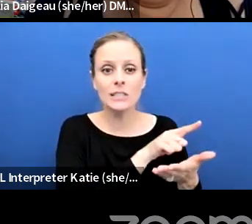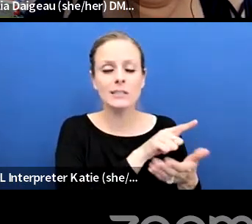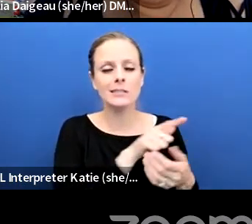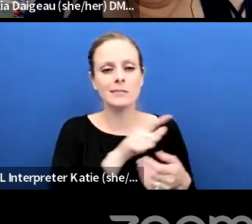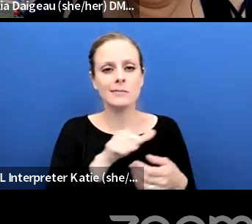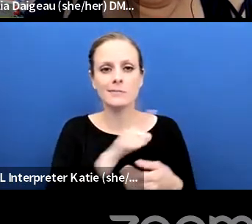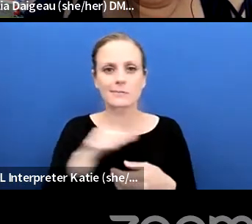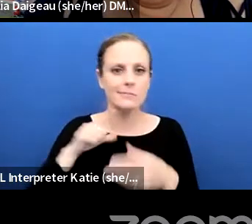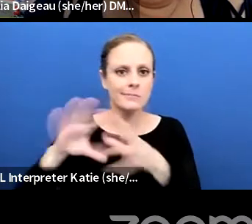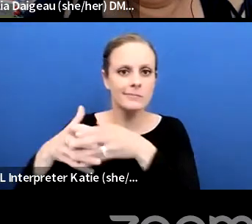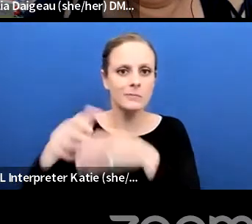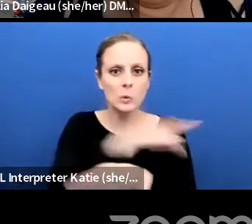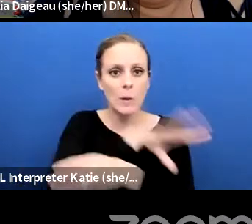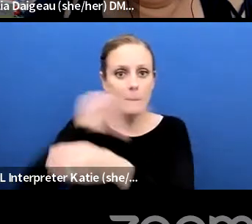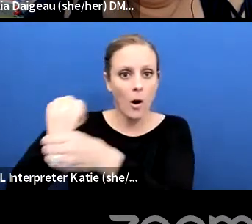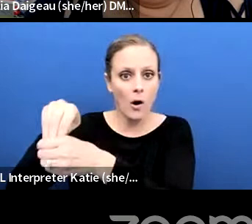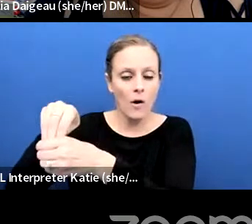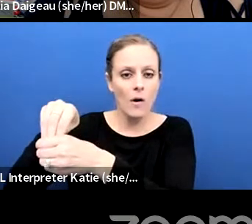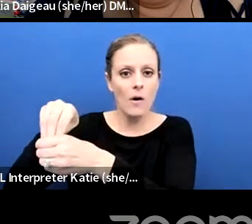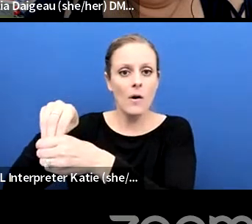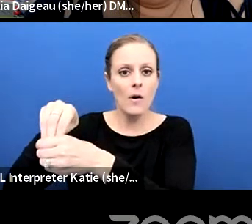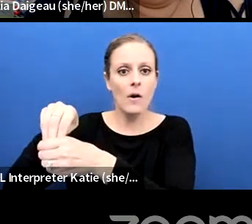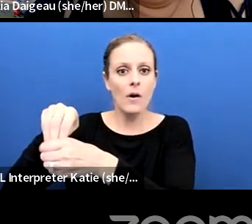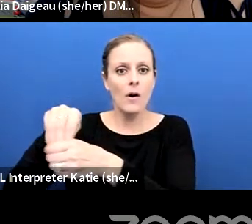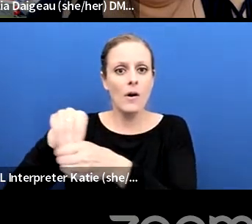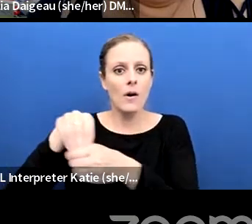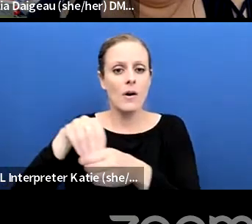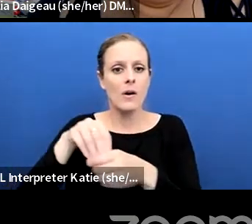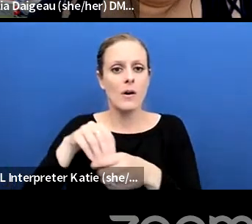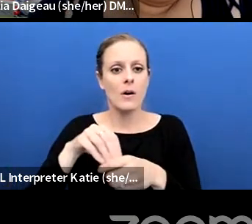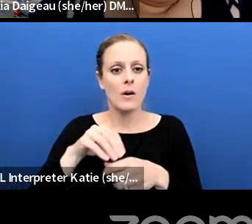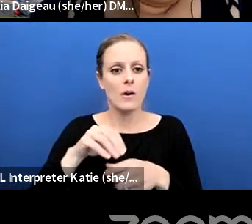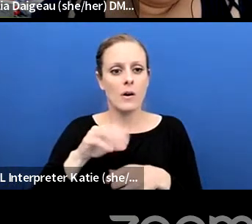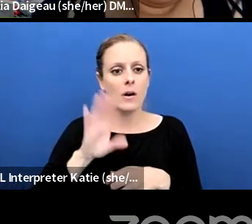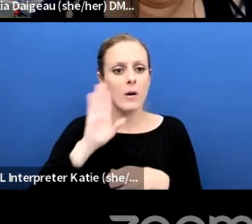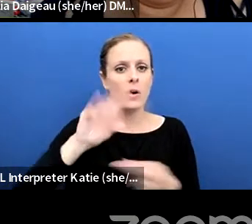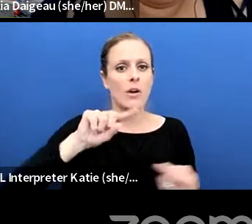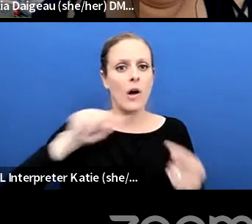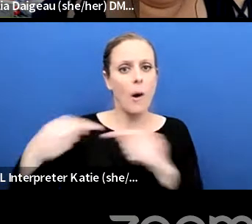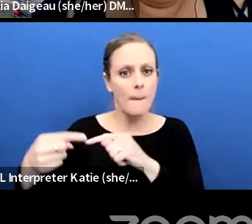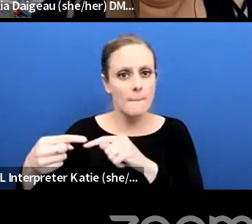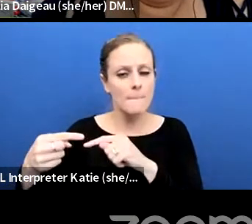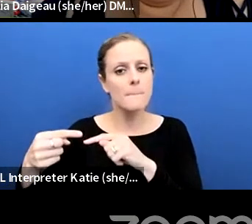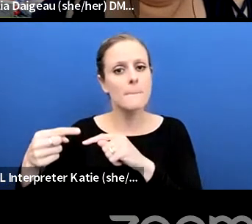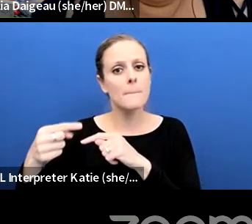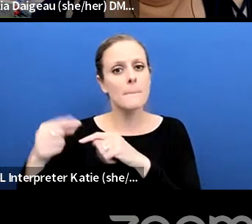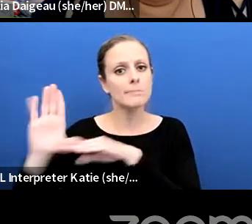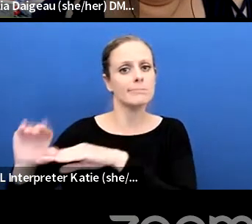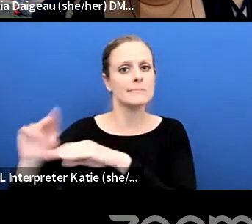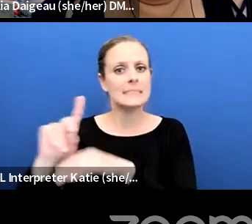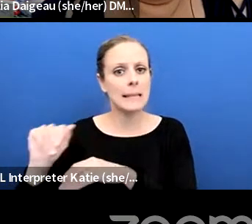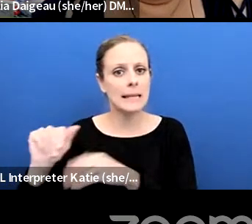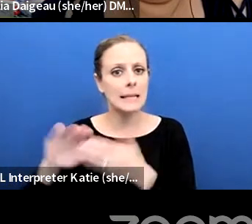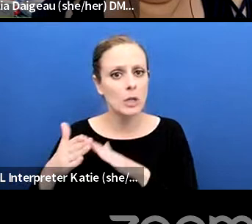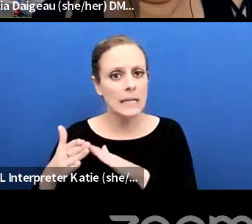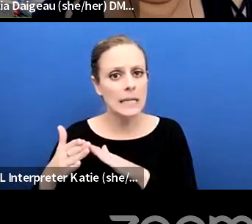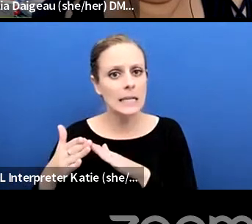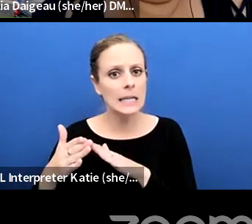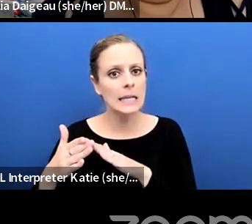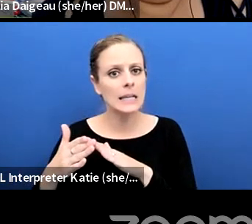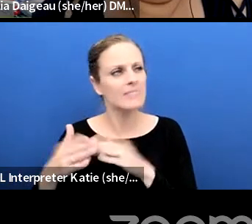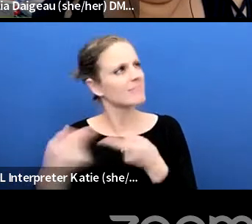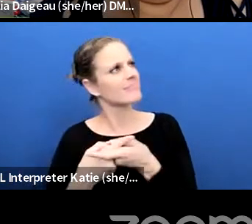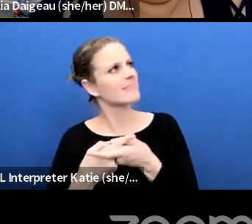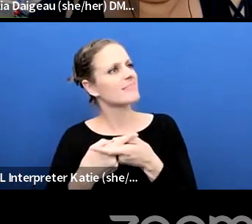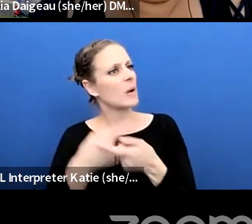would be to the disability community, and how it would kind of undermine things she had